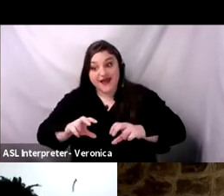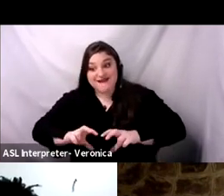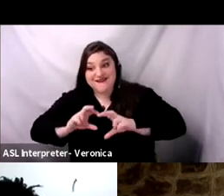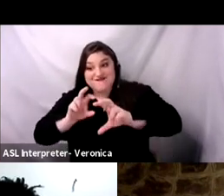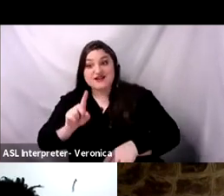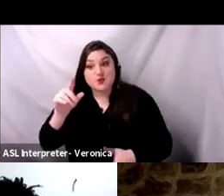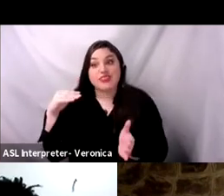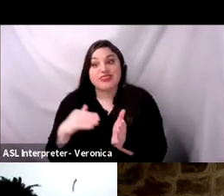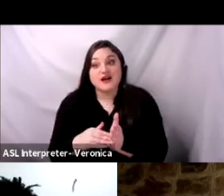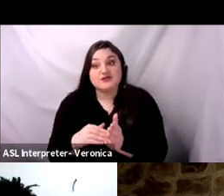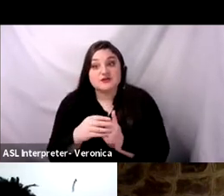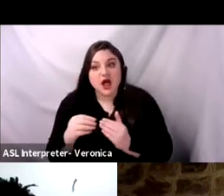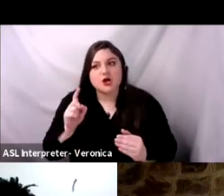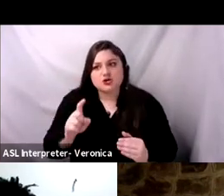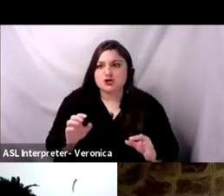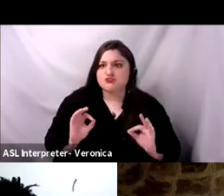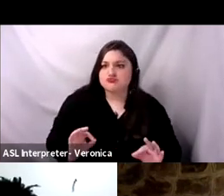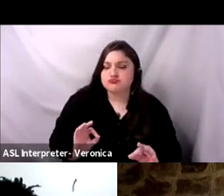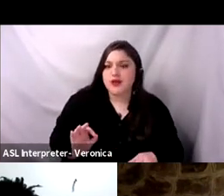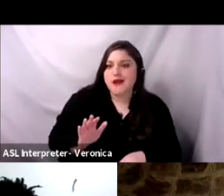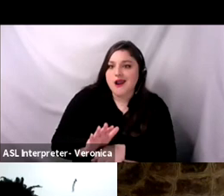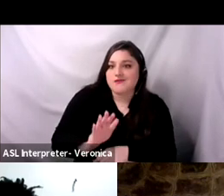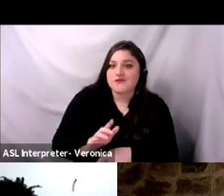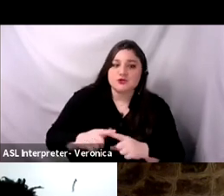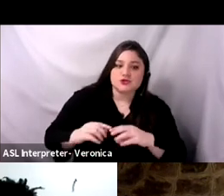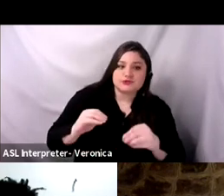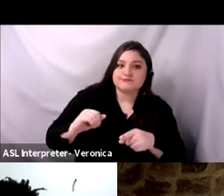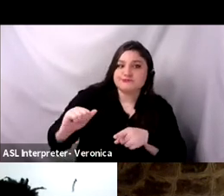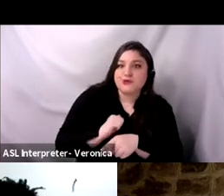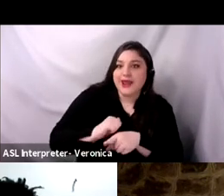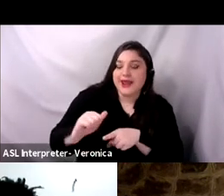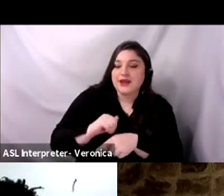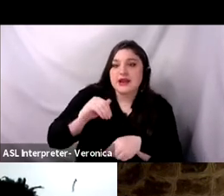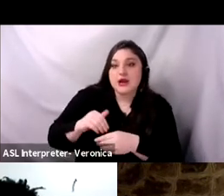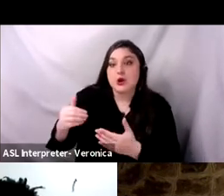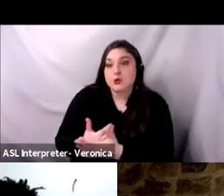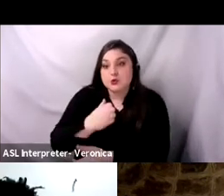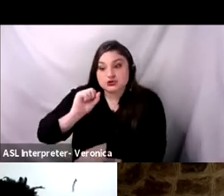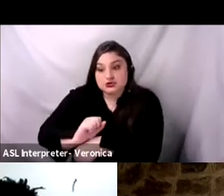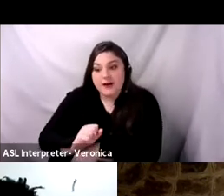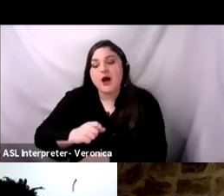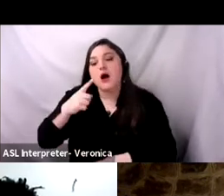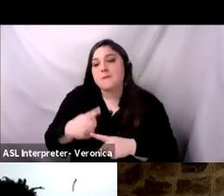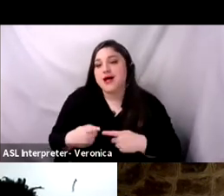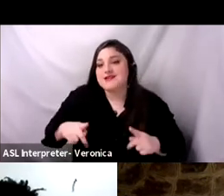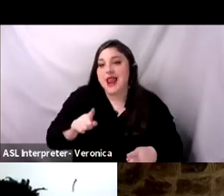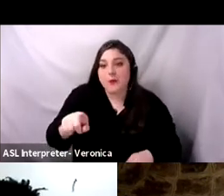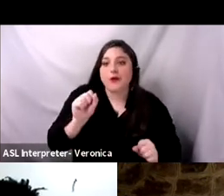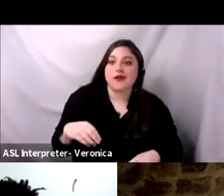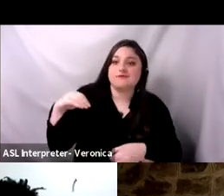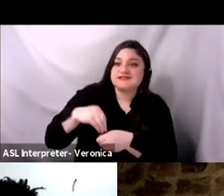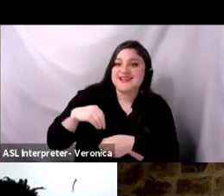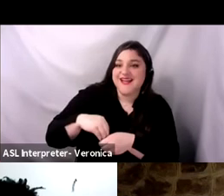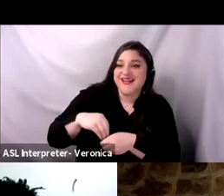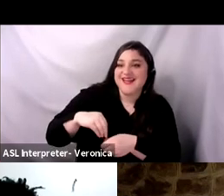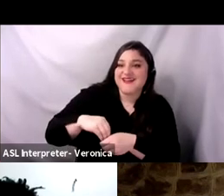enough to train her in a new job and to also allow her to save enough money to